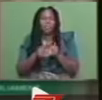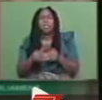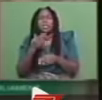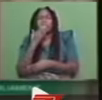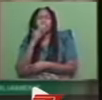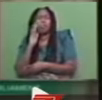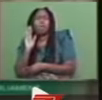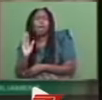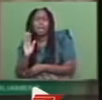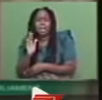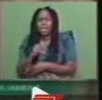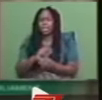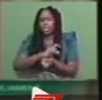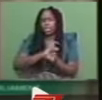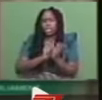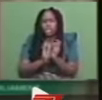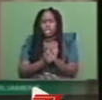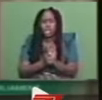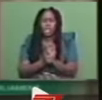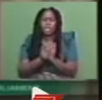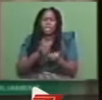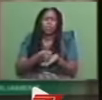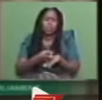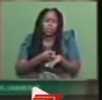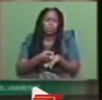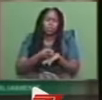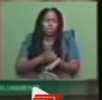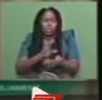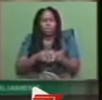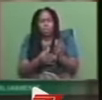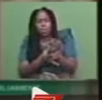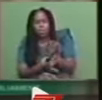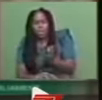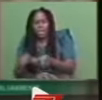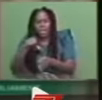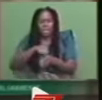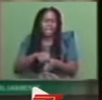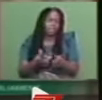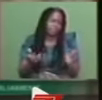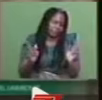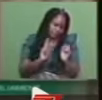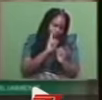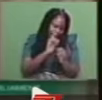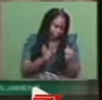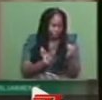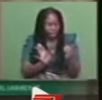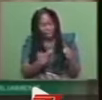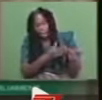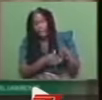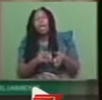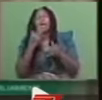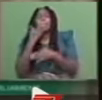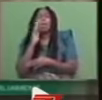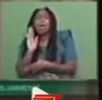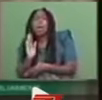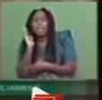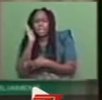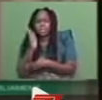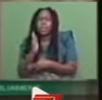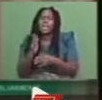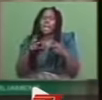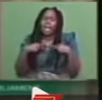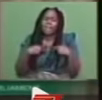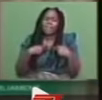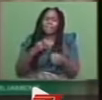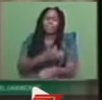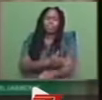plans to upstream production, repeated promises on Tobago, provision of ICT connectivity, police service, and so much